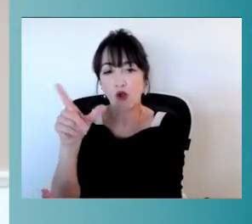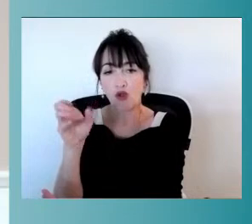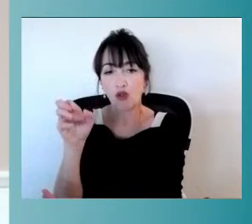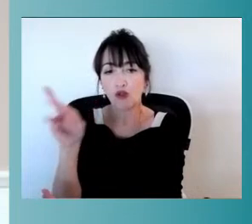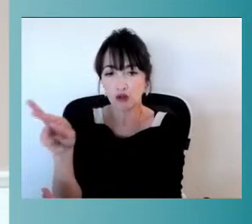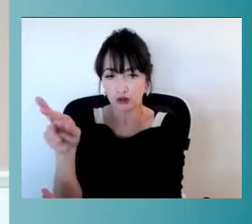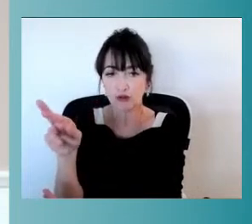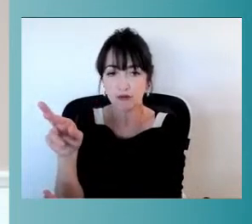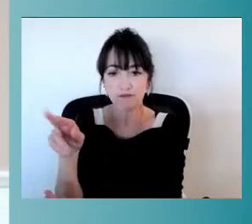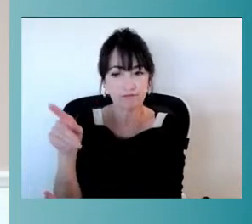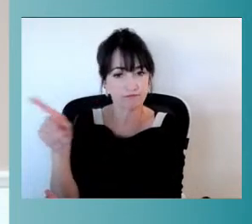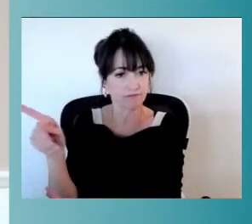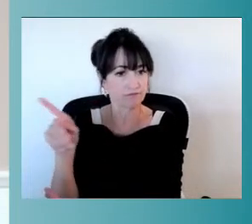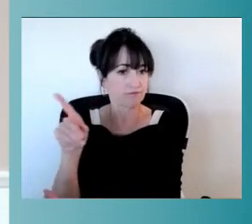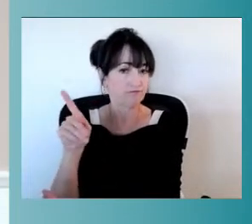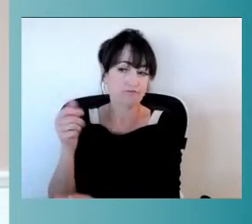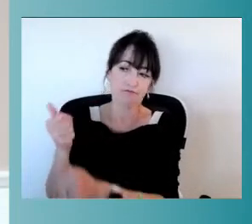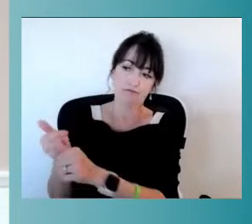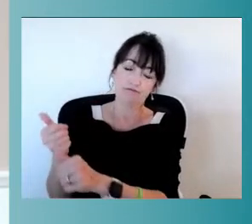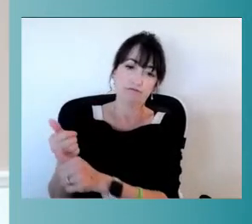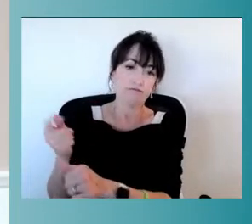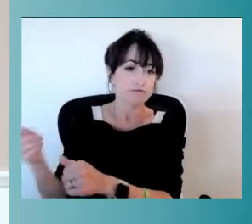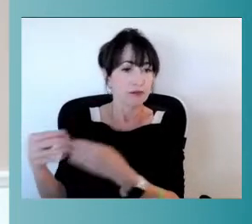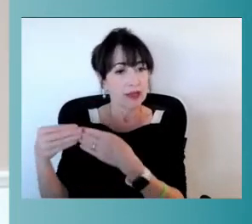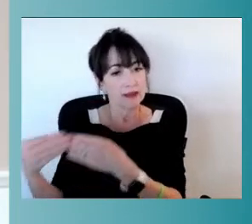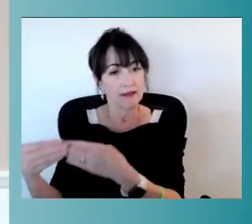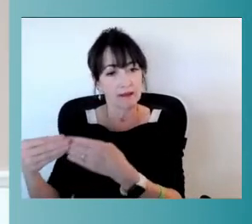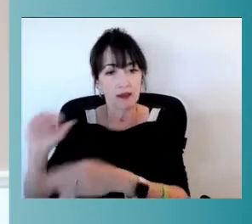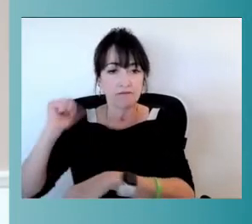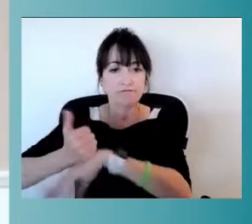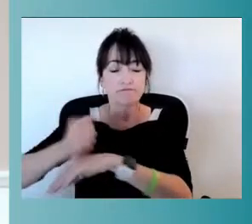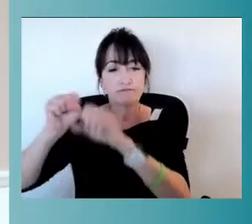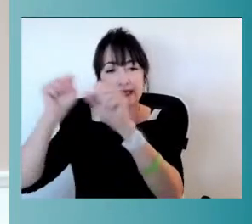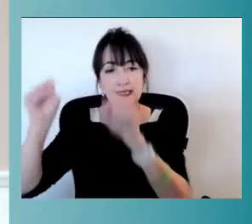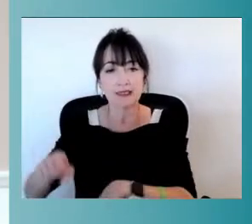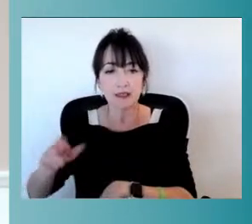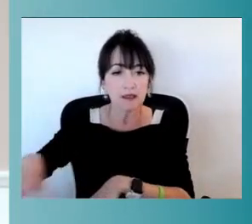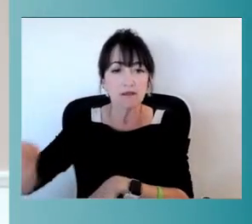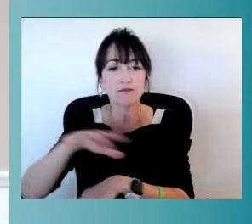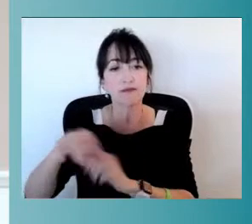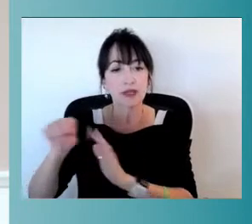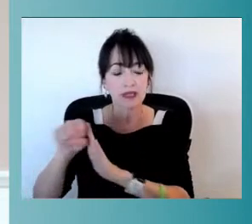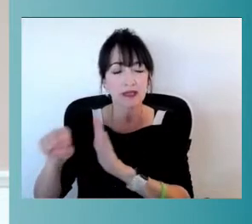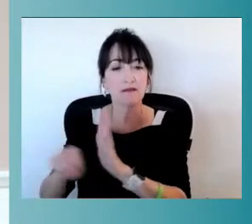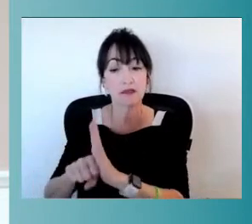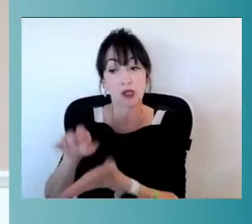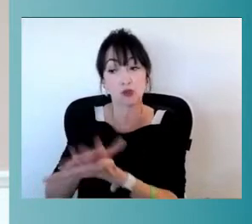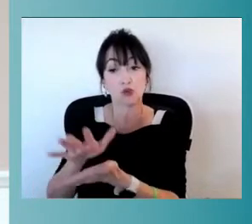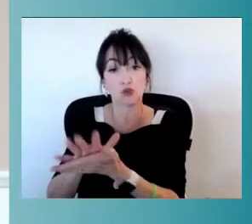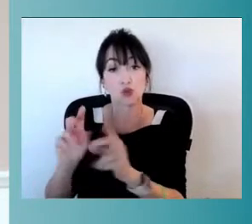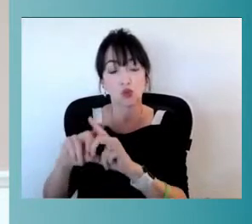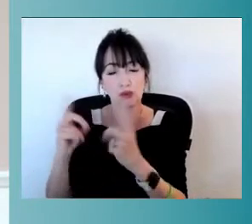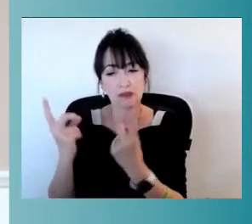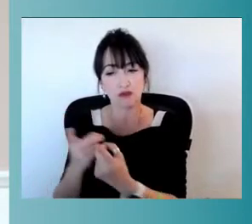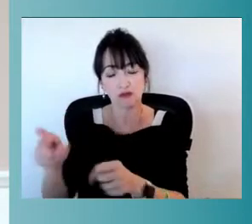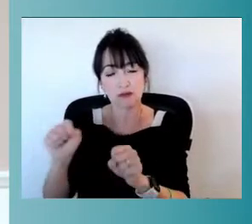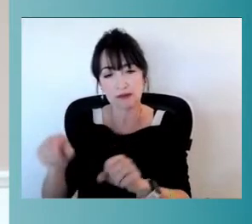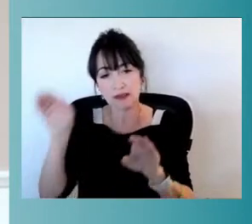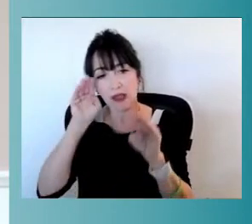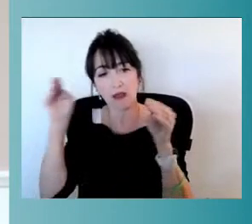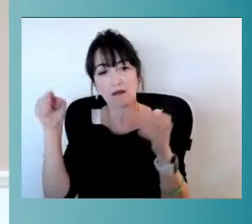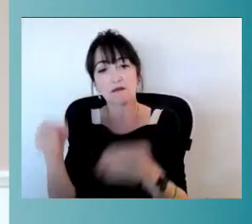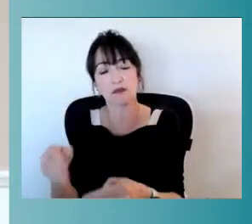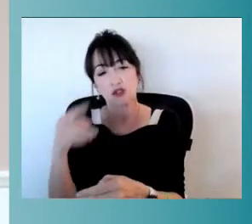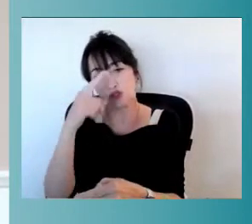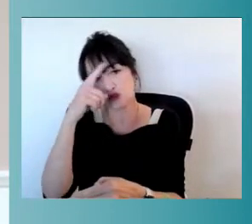a system across the state where our school districts are really centering trauma-informed care